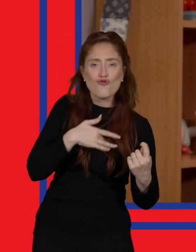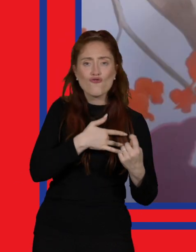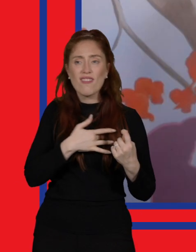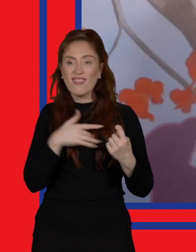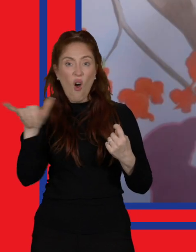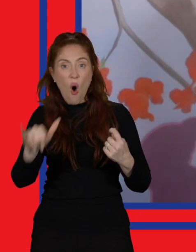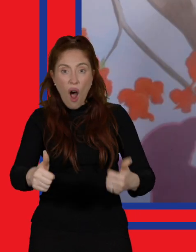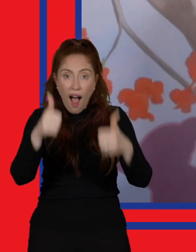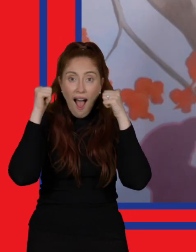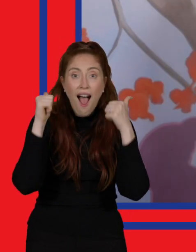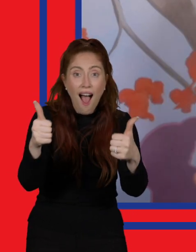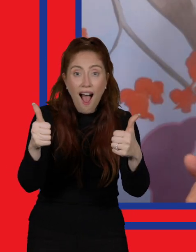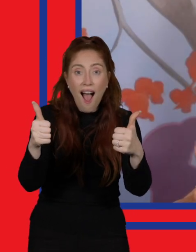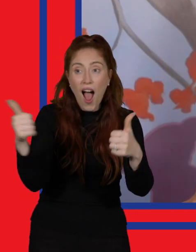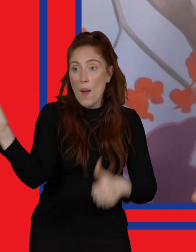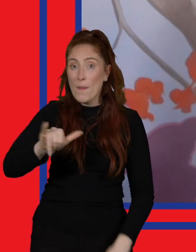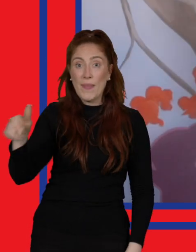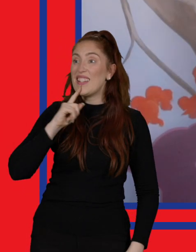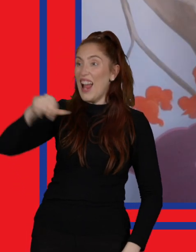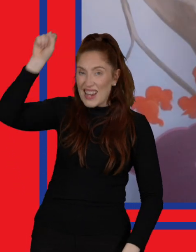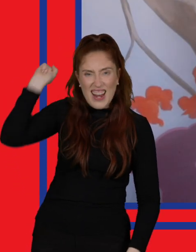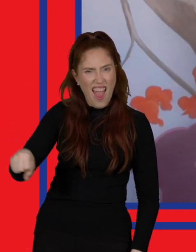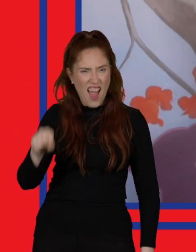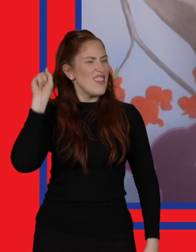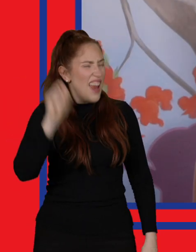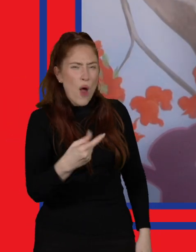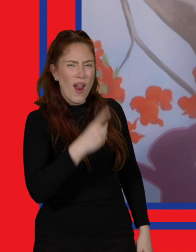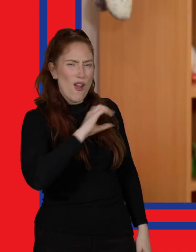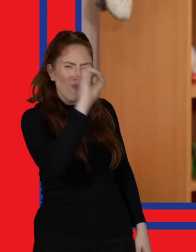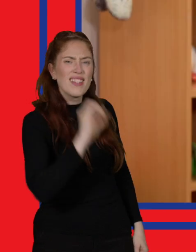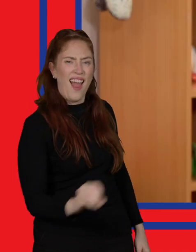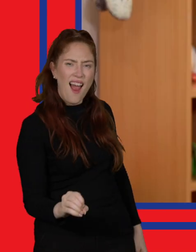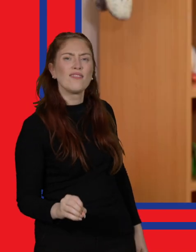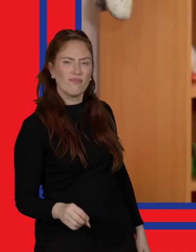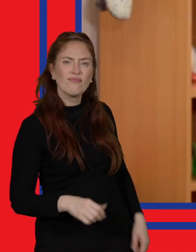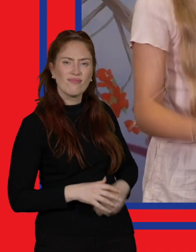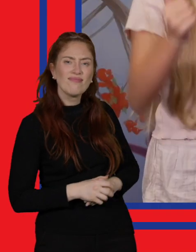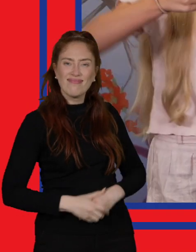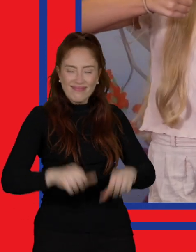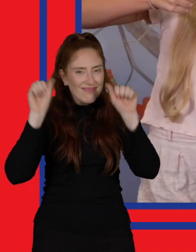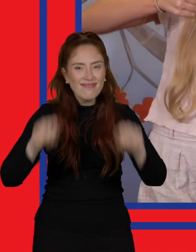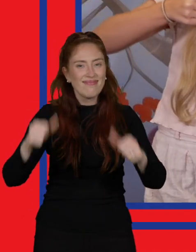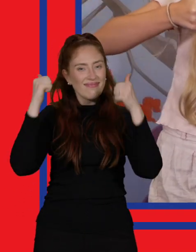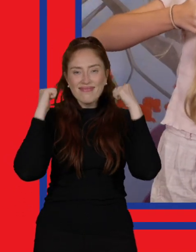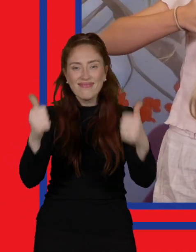emotions. Expression like a big thumbs up. Maybe yes. Yeah, 100%.